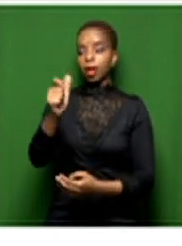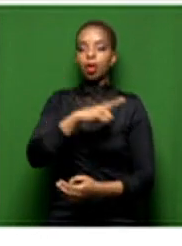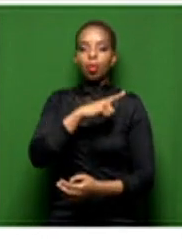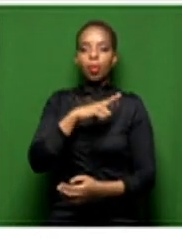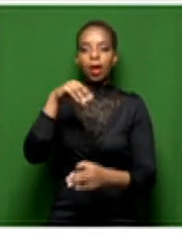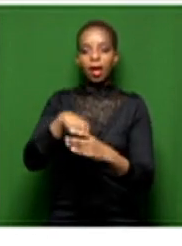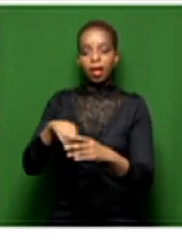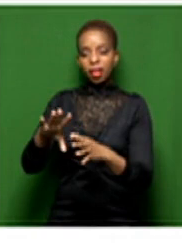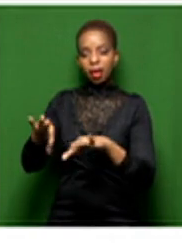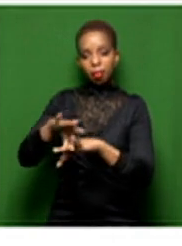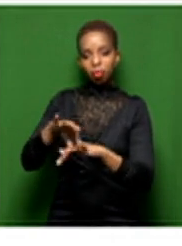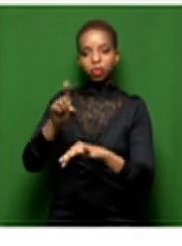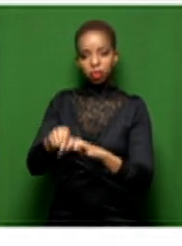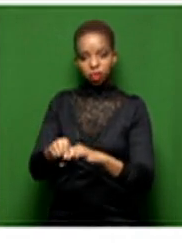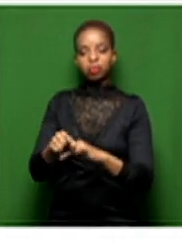issue in their